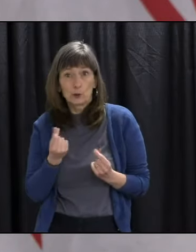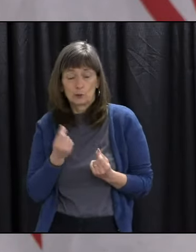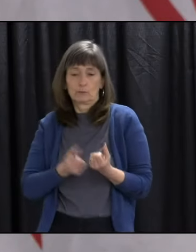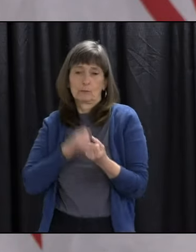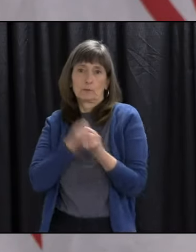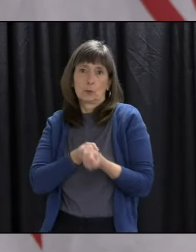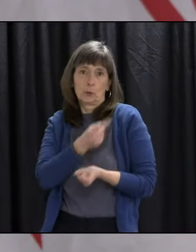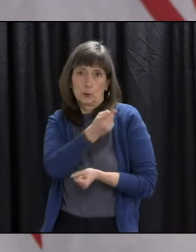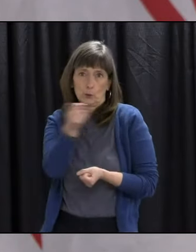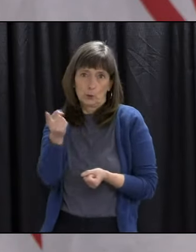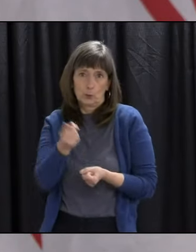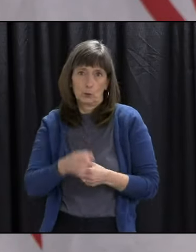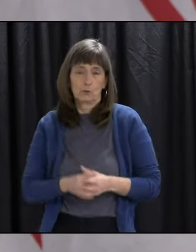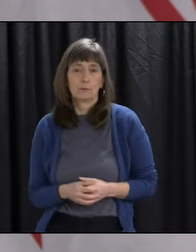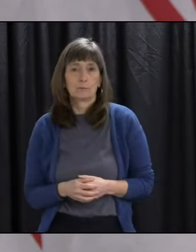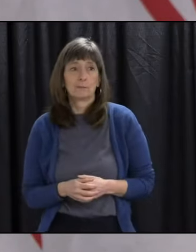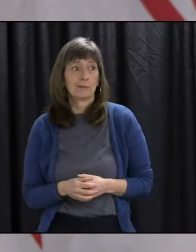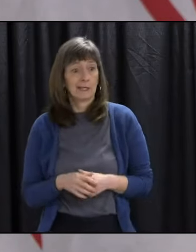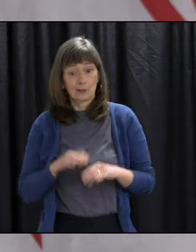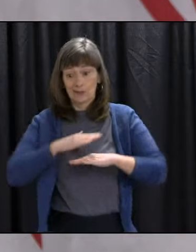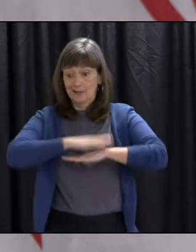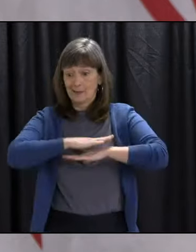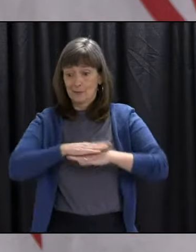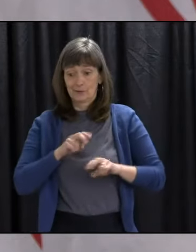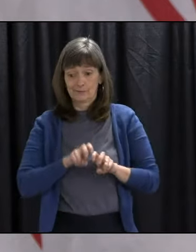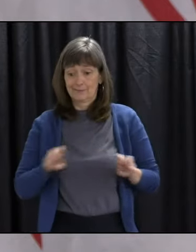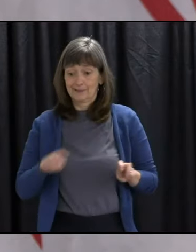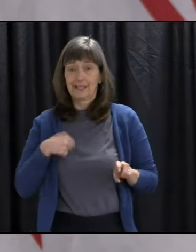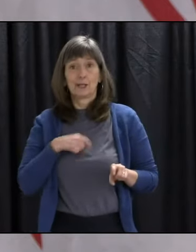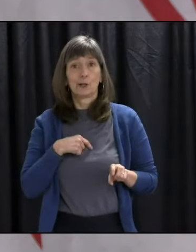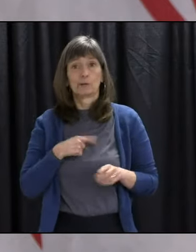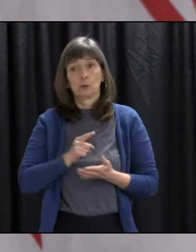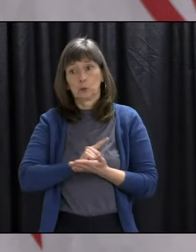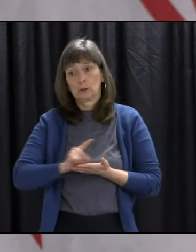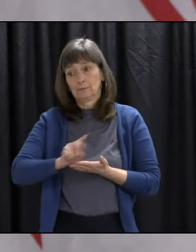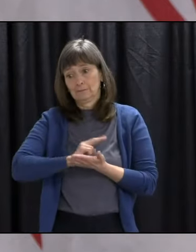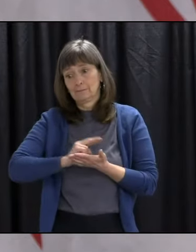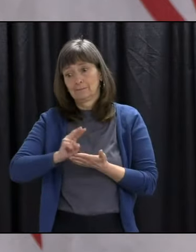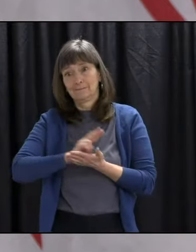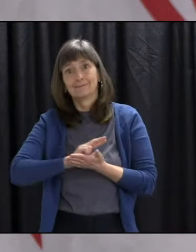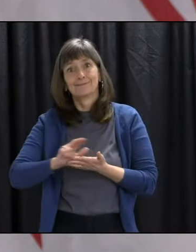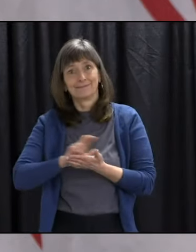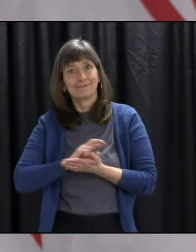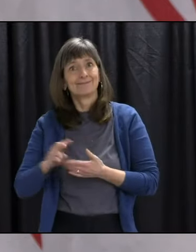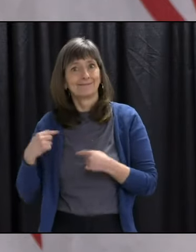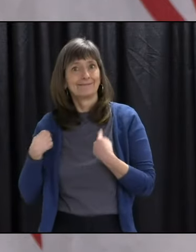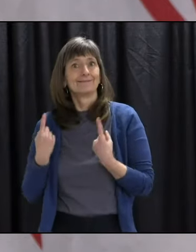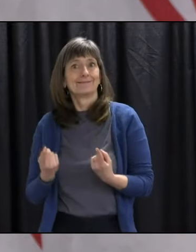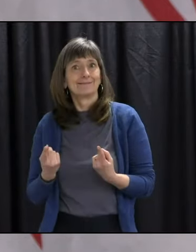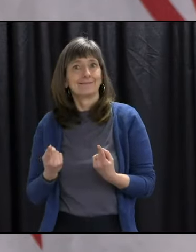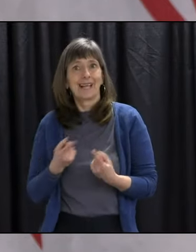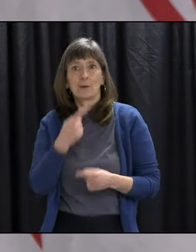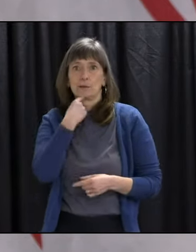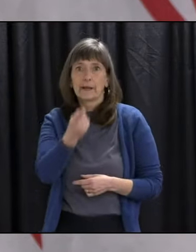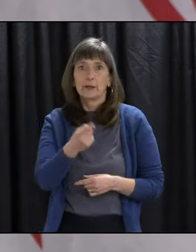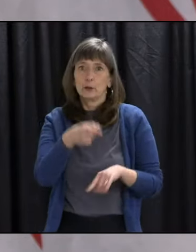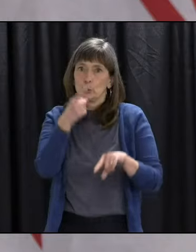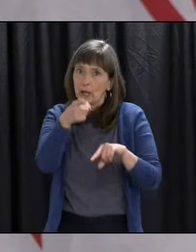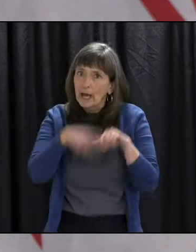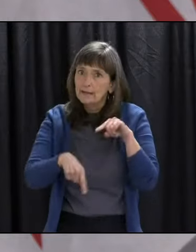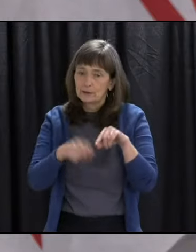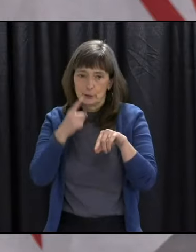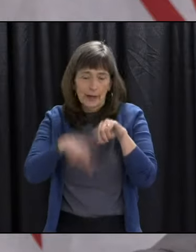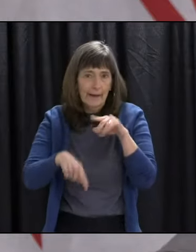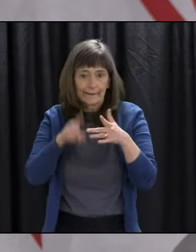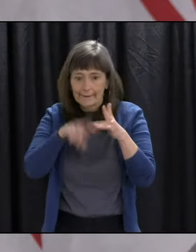We've been at this table for weeks, as you know, and we're telling you things that you cannot do. But today I'd